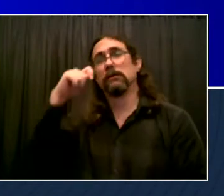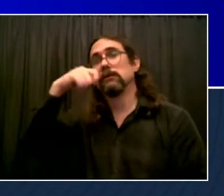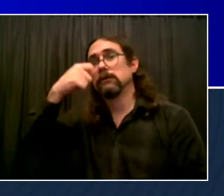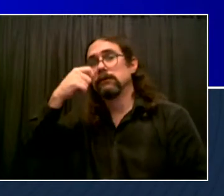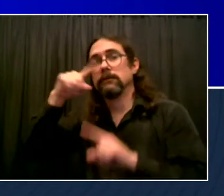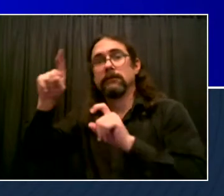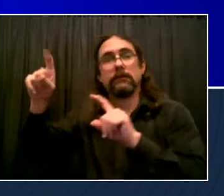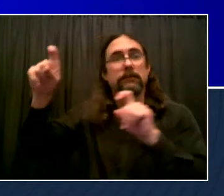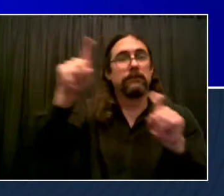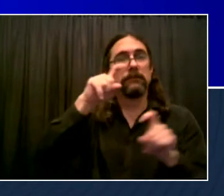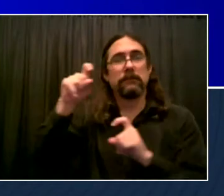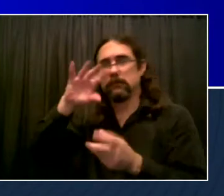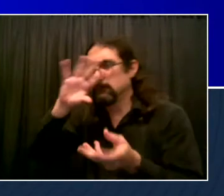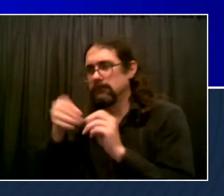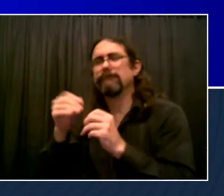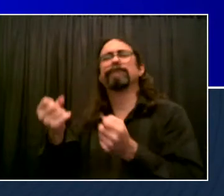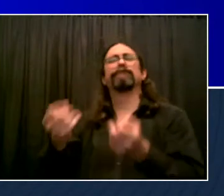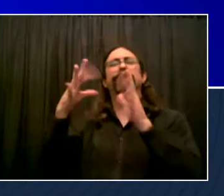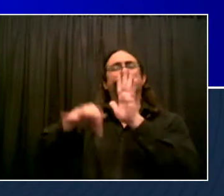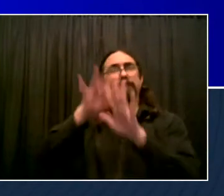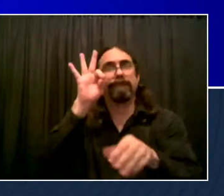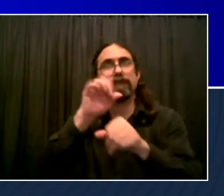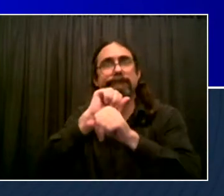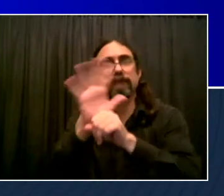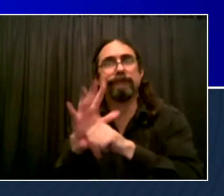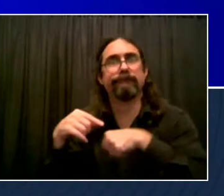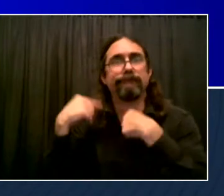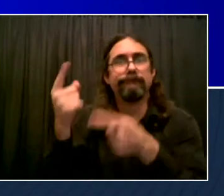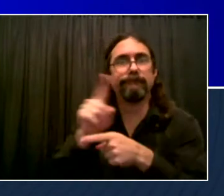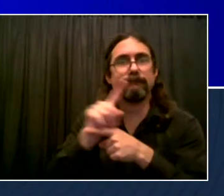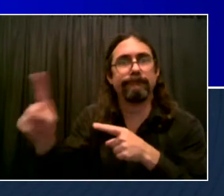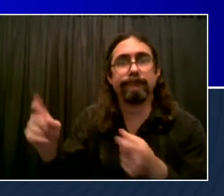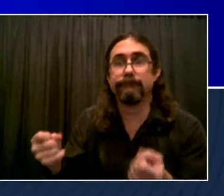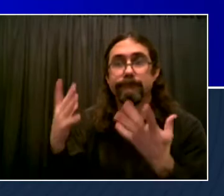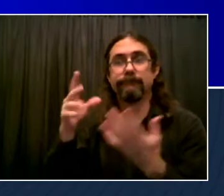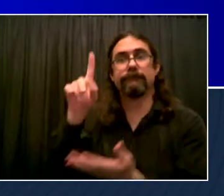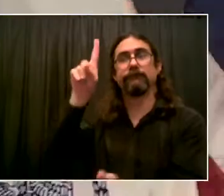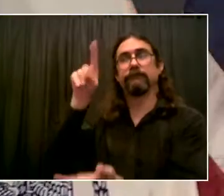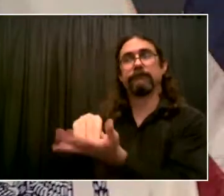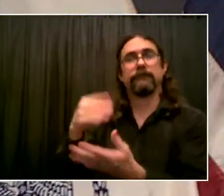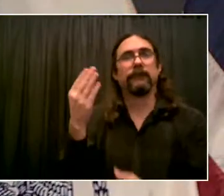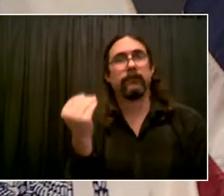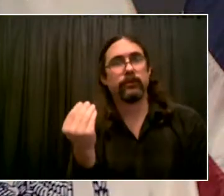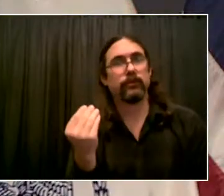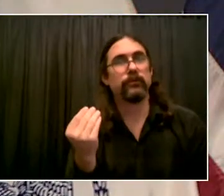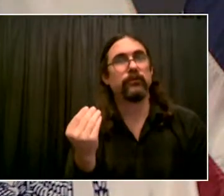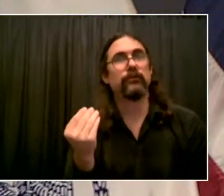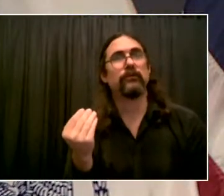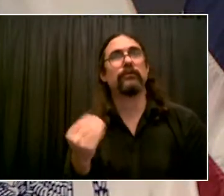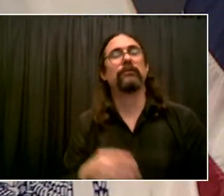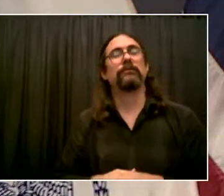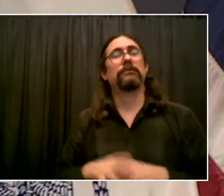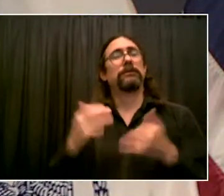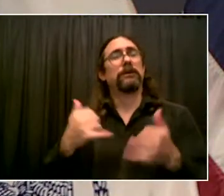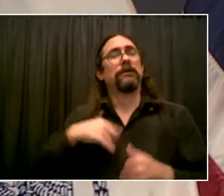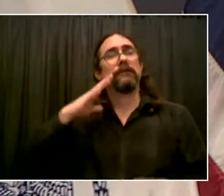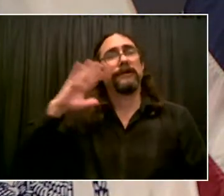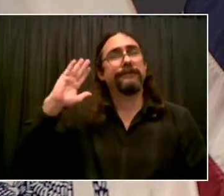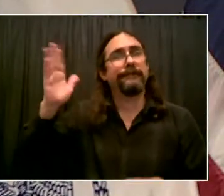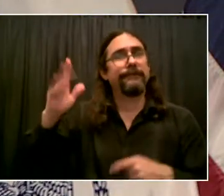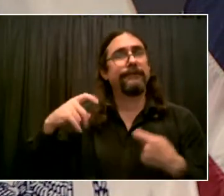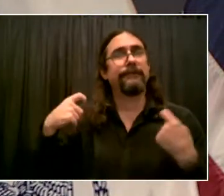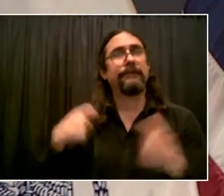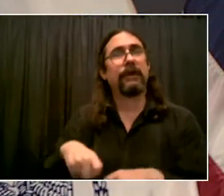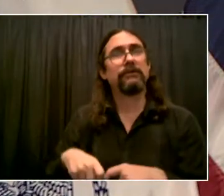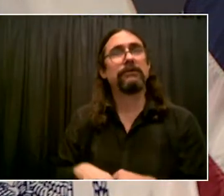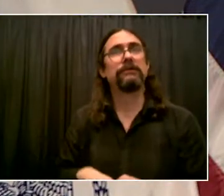1,014 cases. Say a few words in Spanish, going back to the Key to NYC initiative. El programa